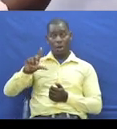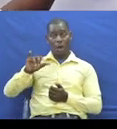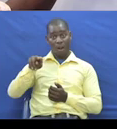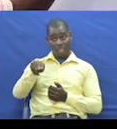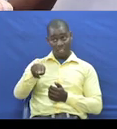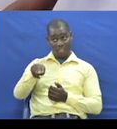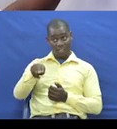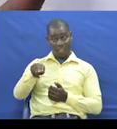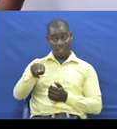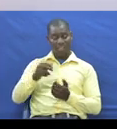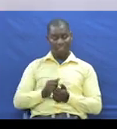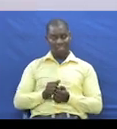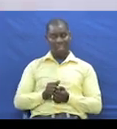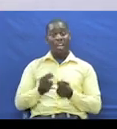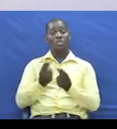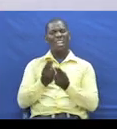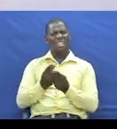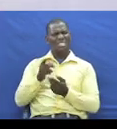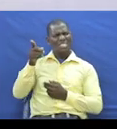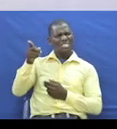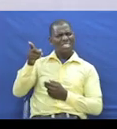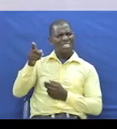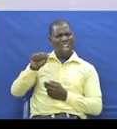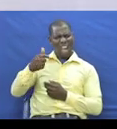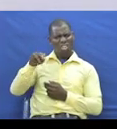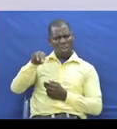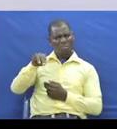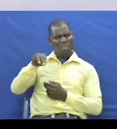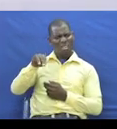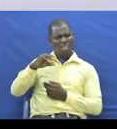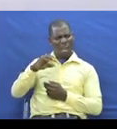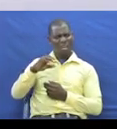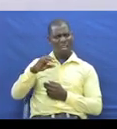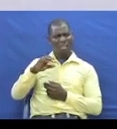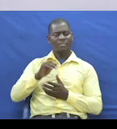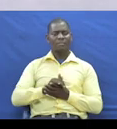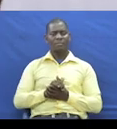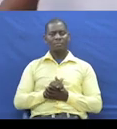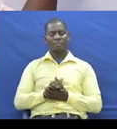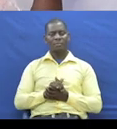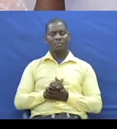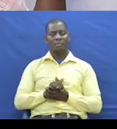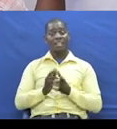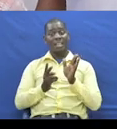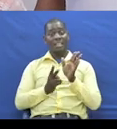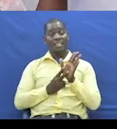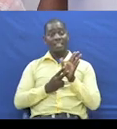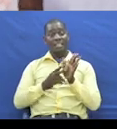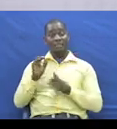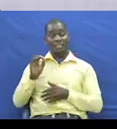chlorine with the, what's the atomic number of the chlorine in the periodic table? Good, 17. It's